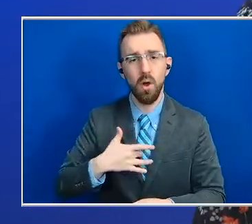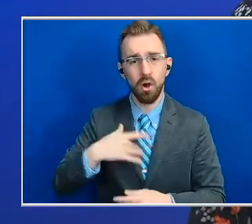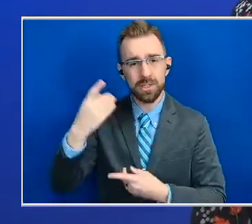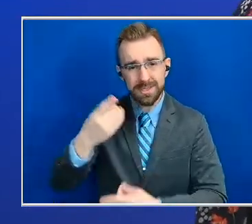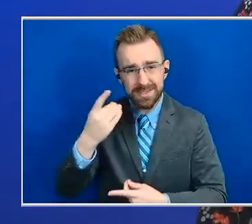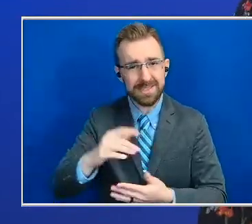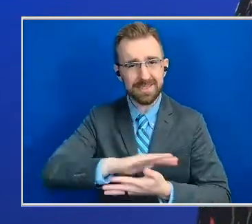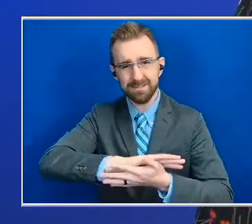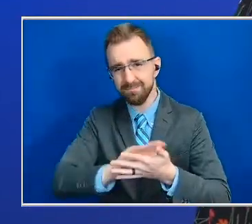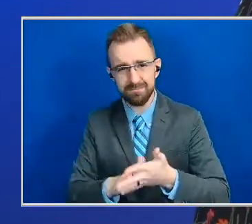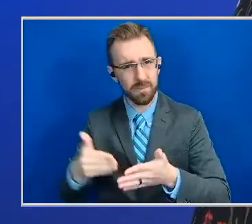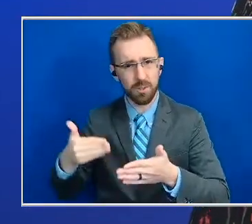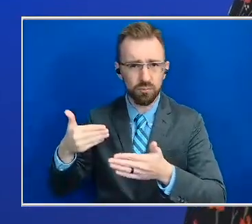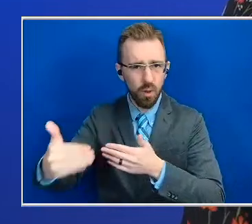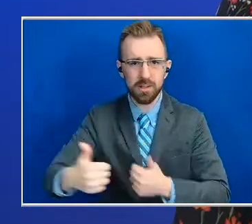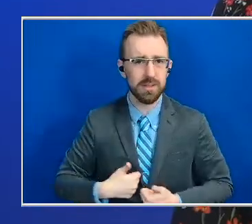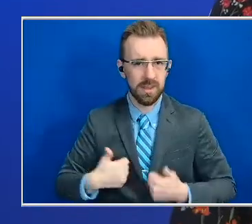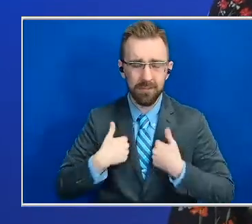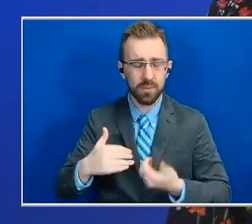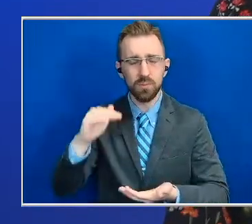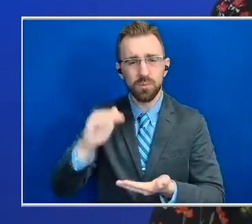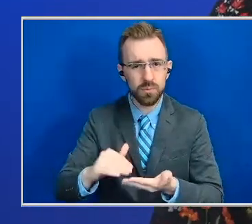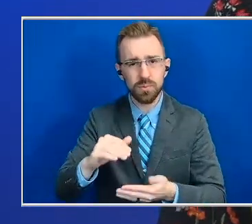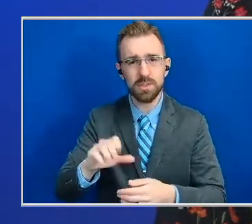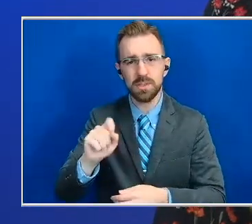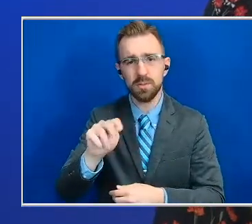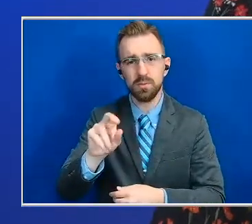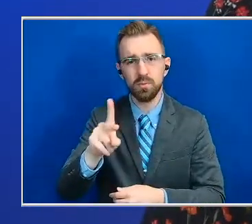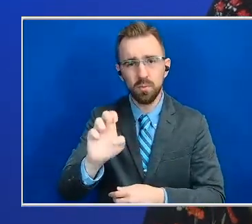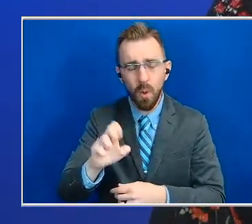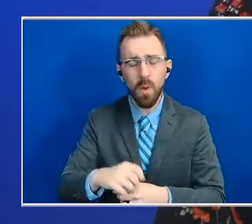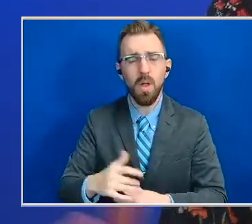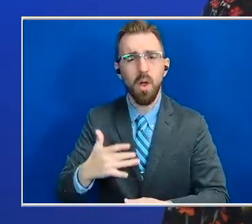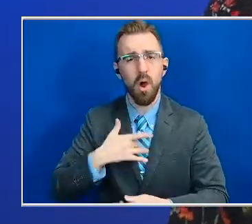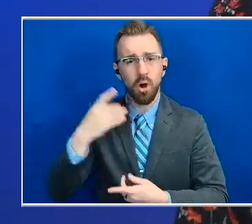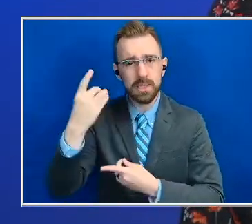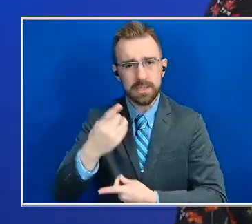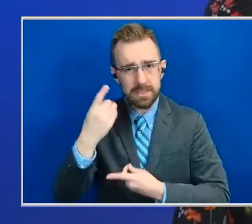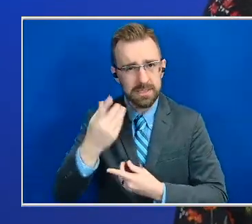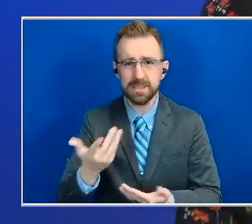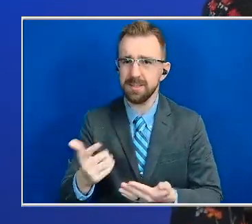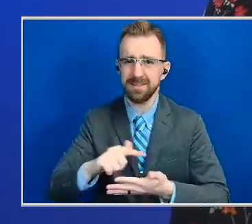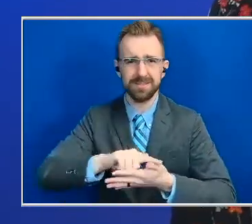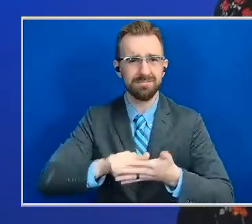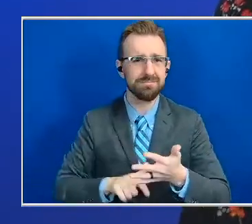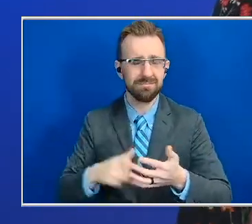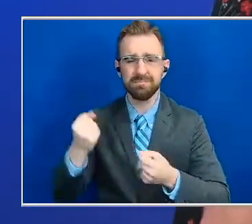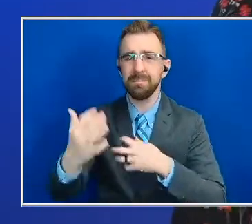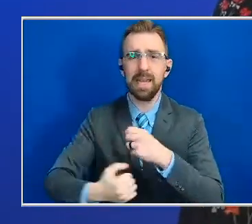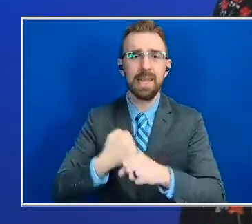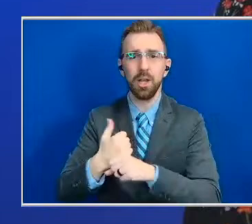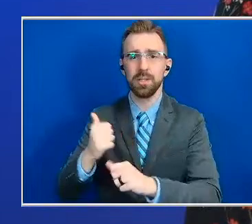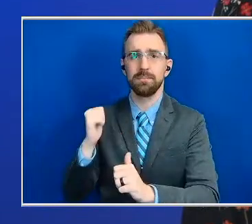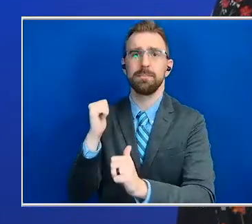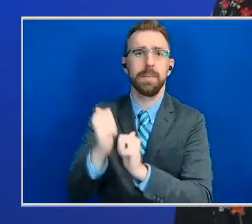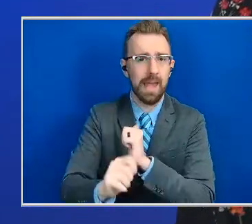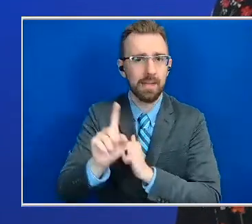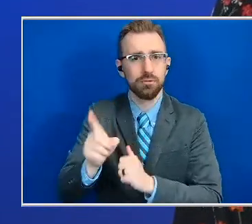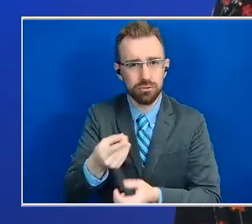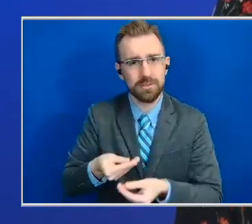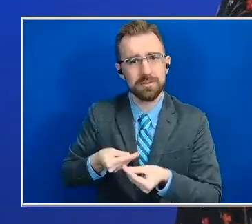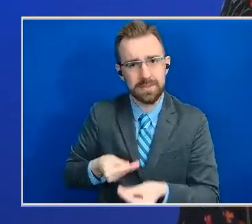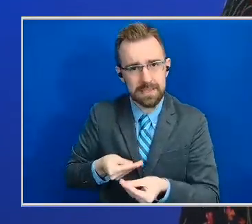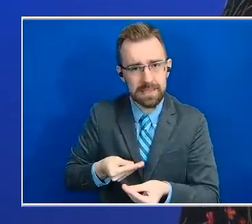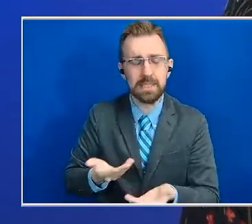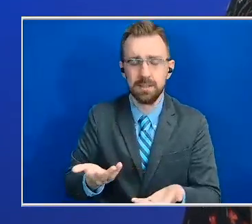right? So reduce risk of stroke and heart disease, years beyond those periods, those years of